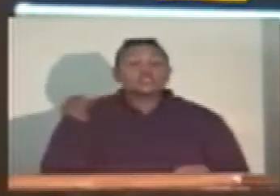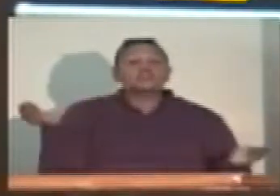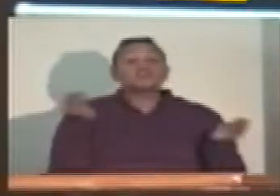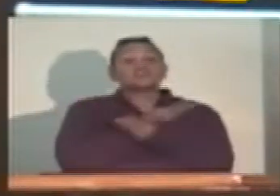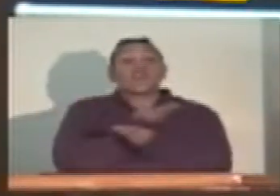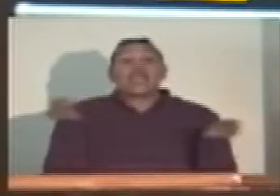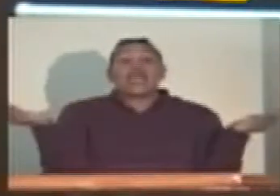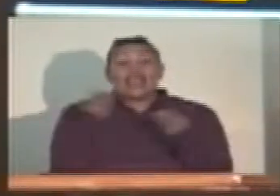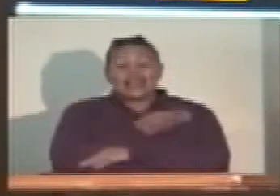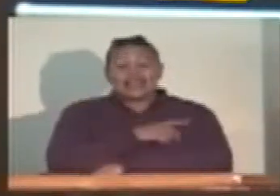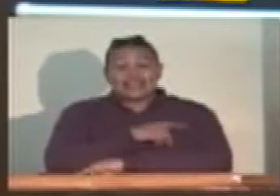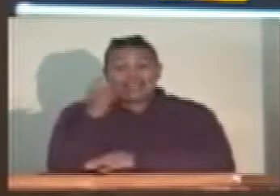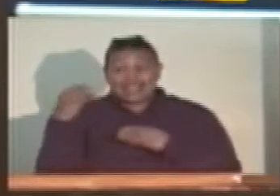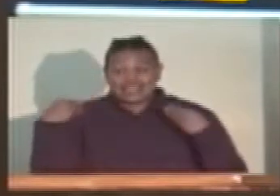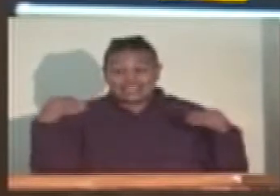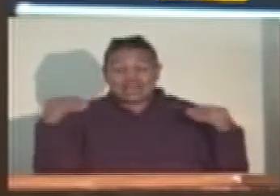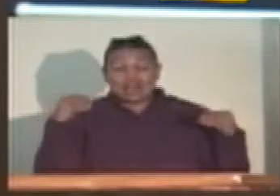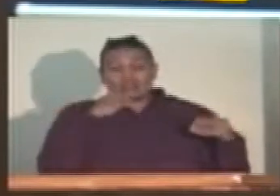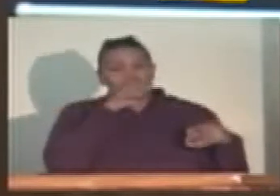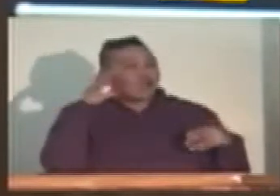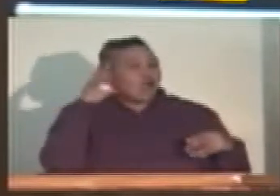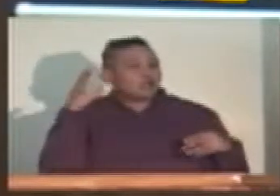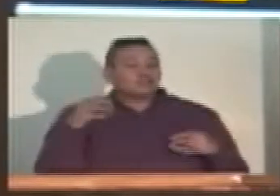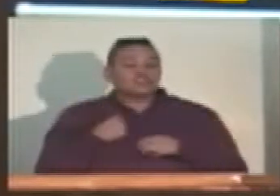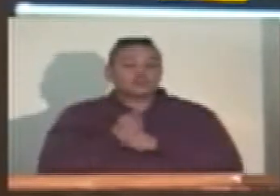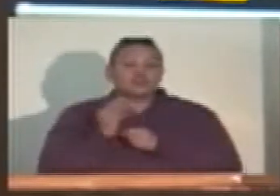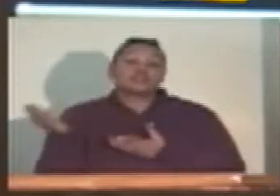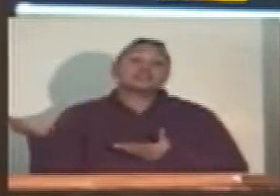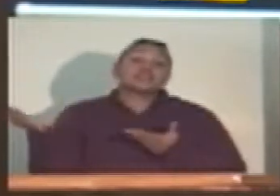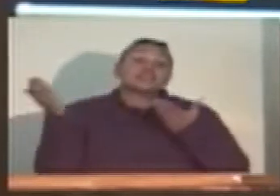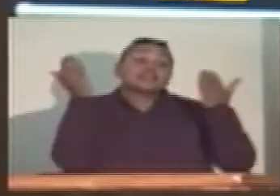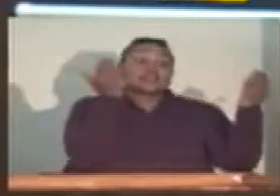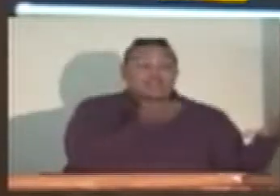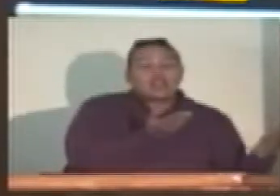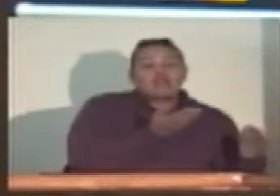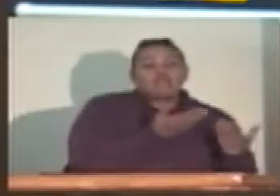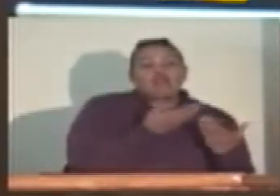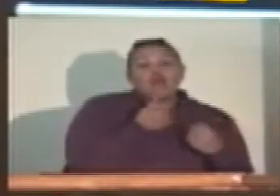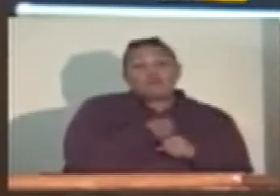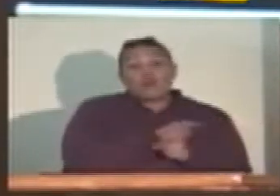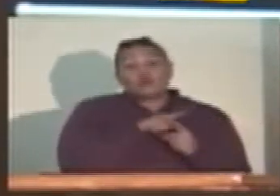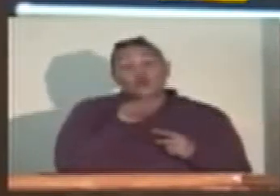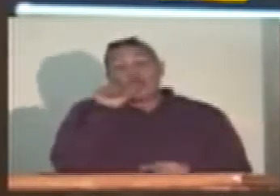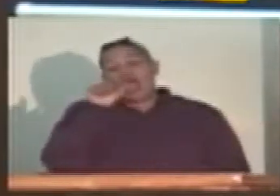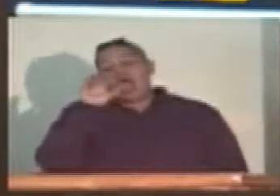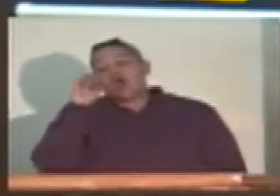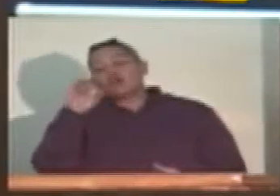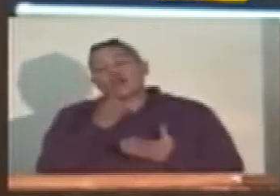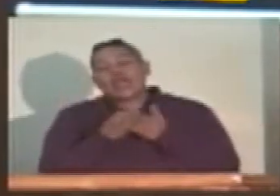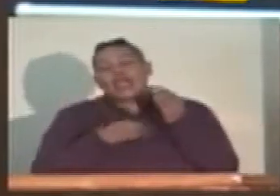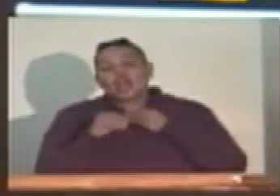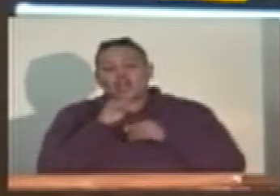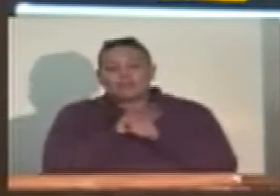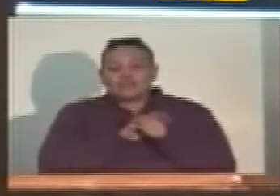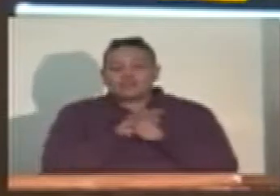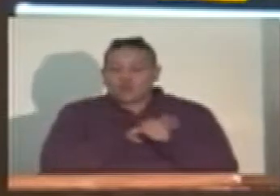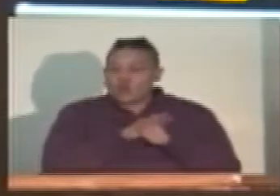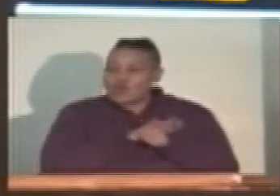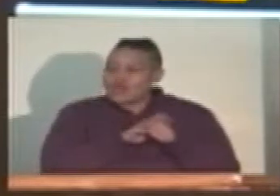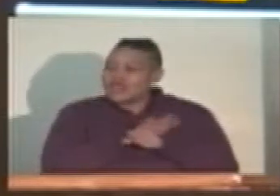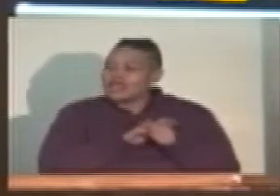of agricultural products deliver products to the agro-economic zone,